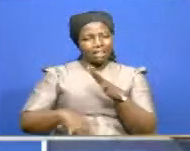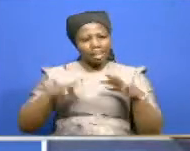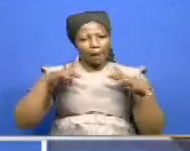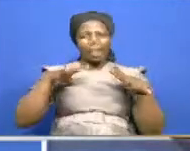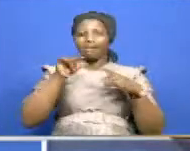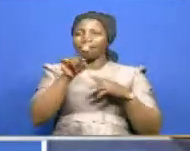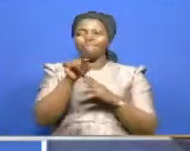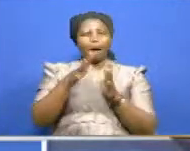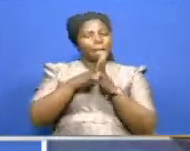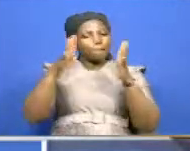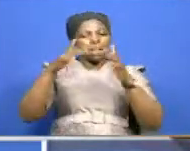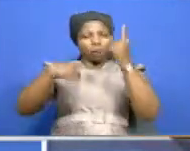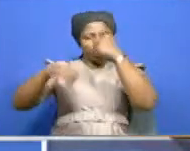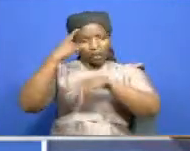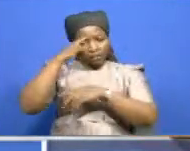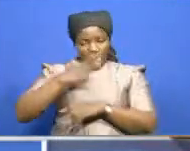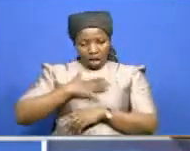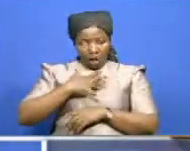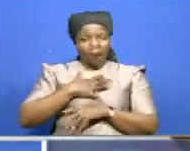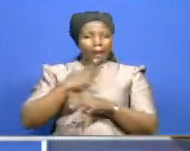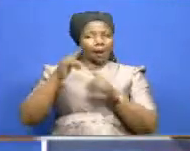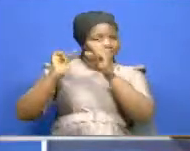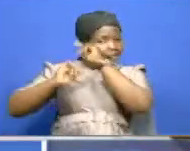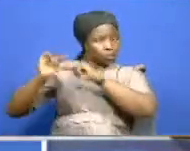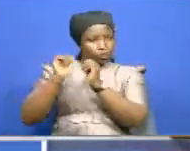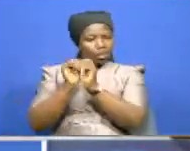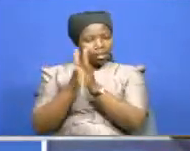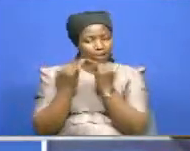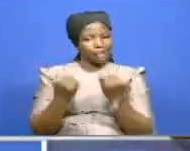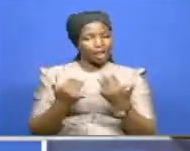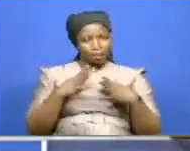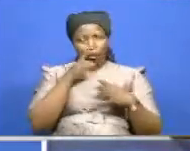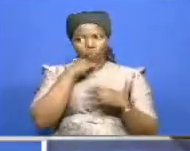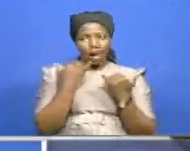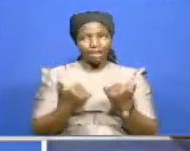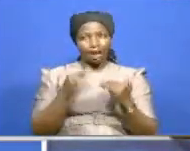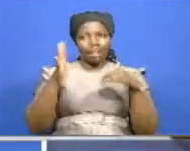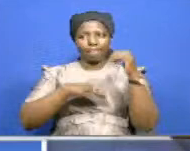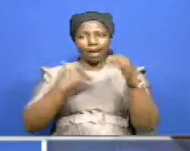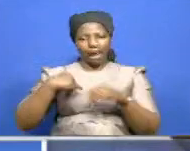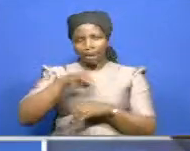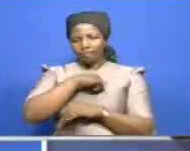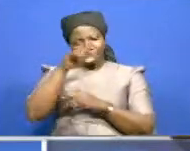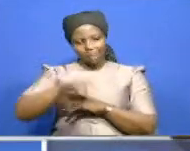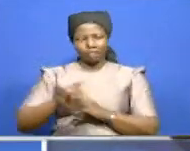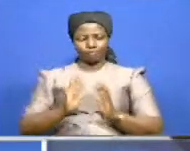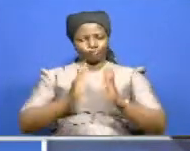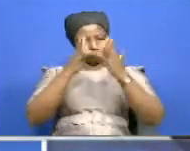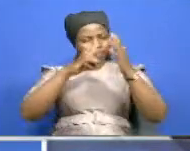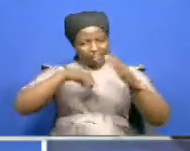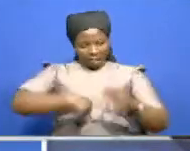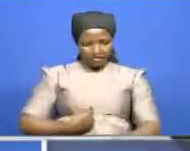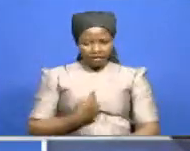is a big win for our generation and the young people who are younger than us. We must clap for ourselves.